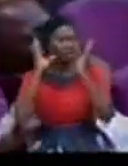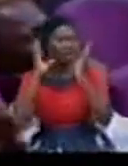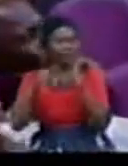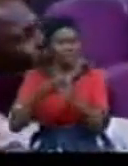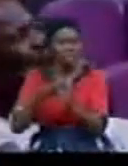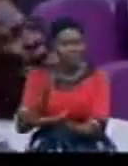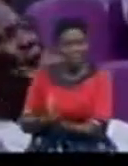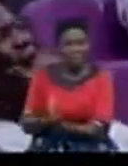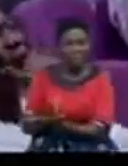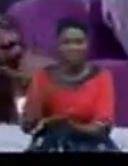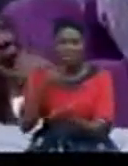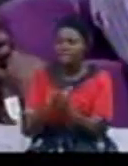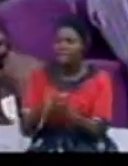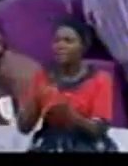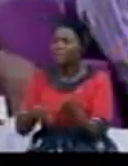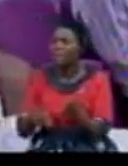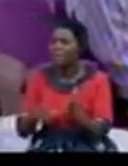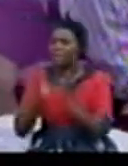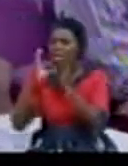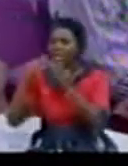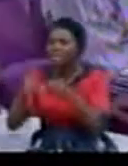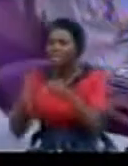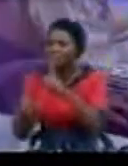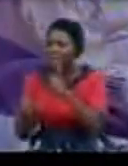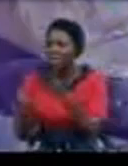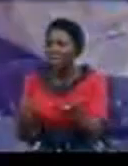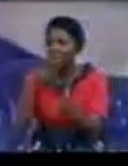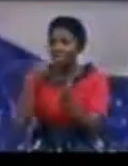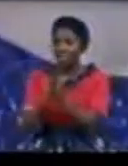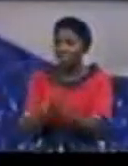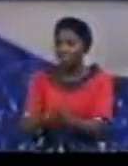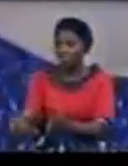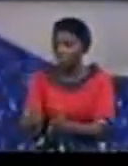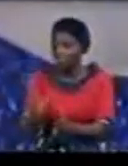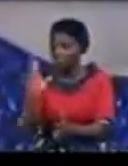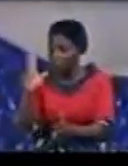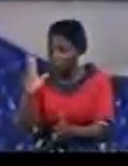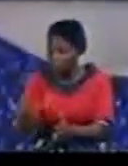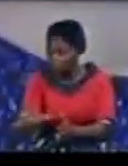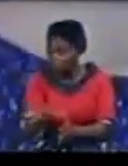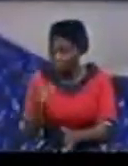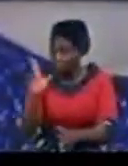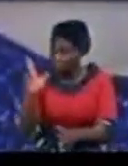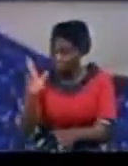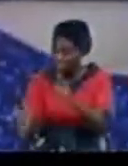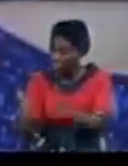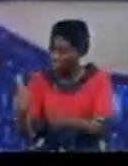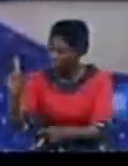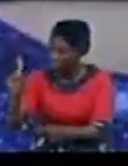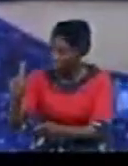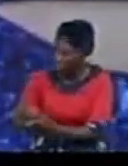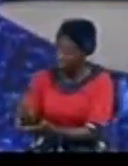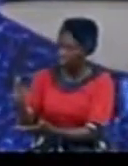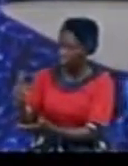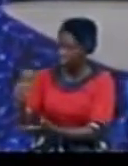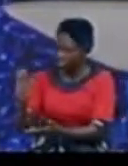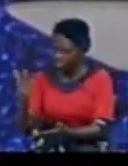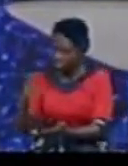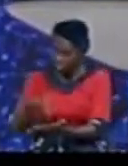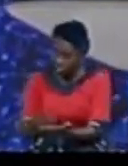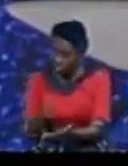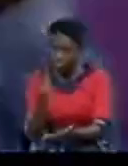said, what's the shouting about? They said, those three people, one got up, two got